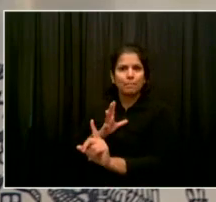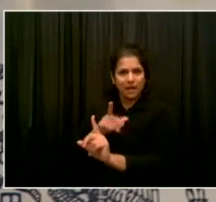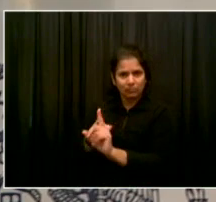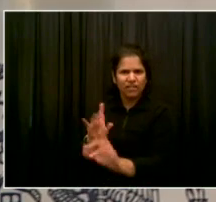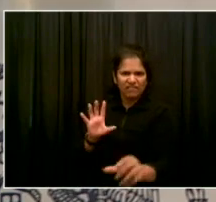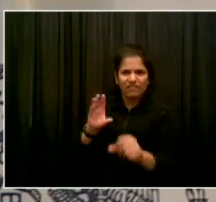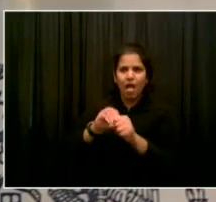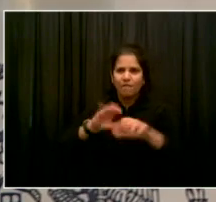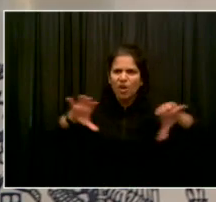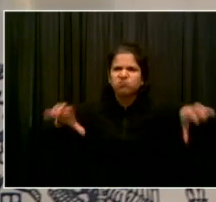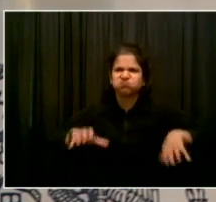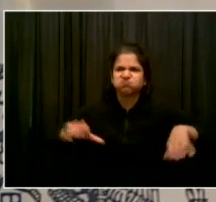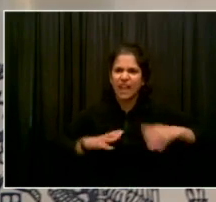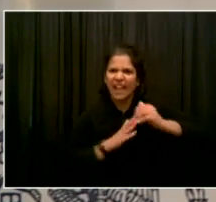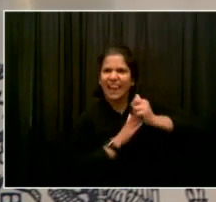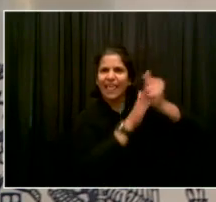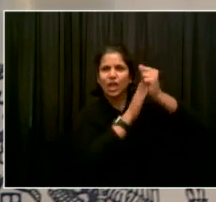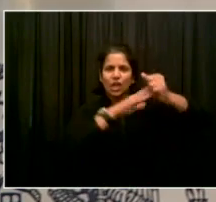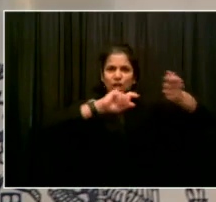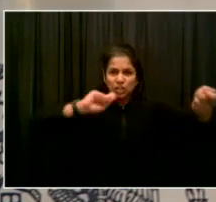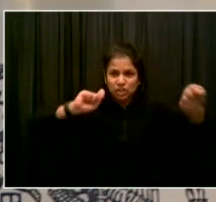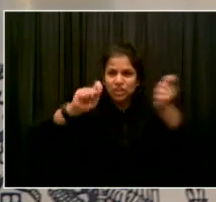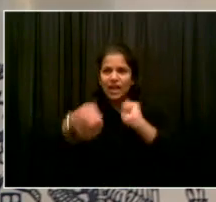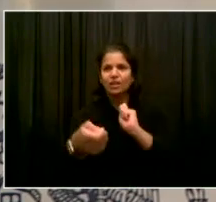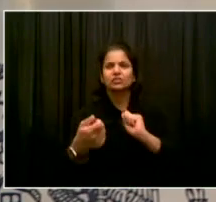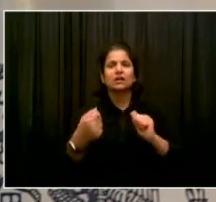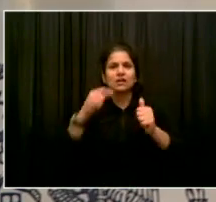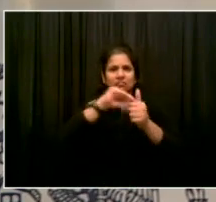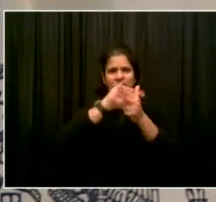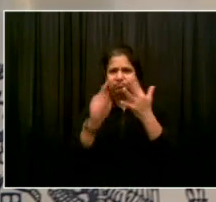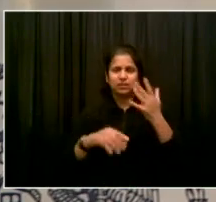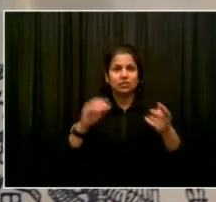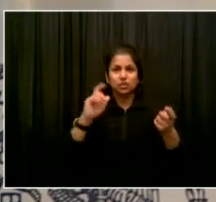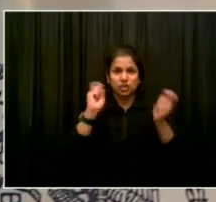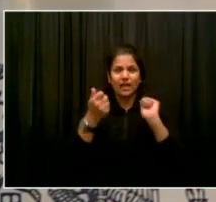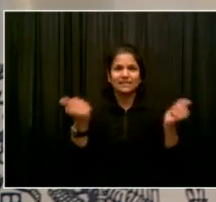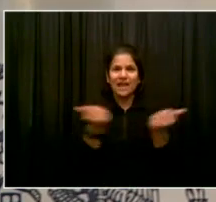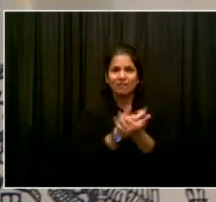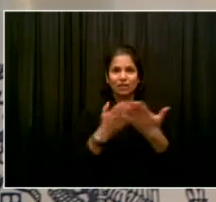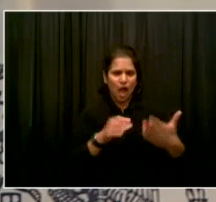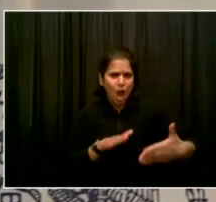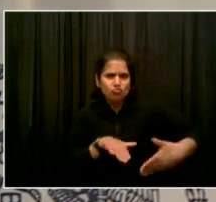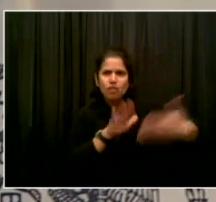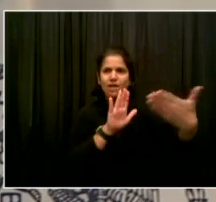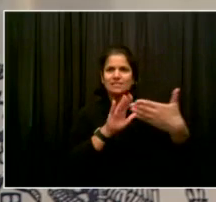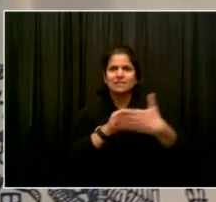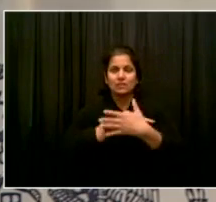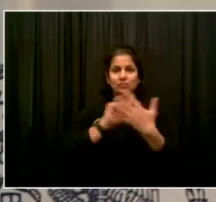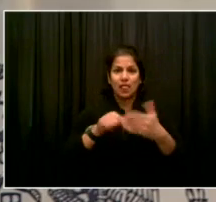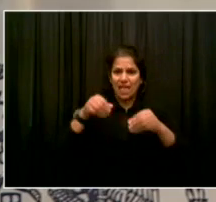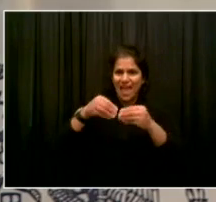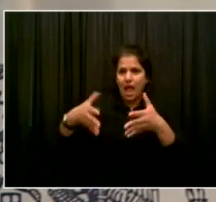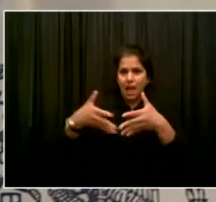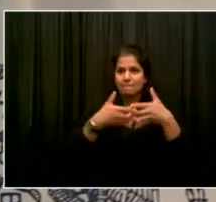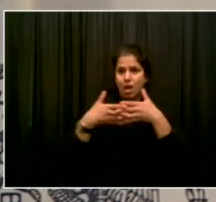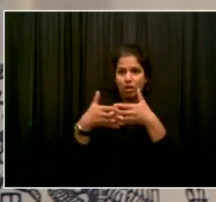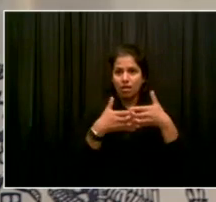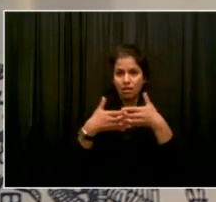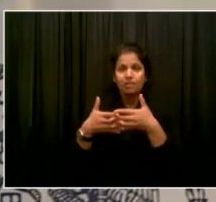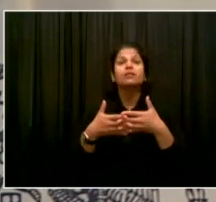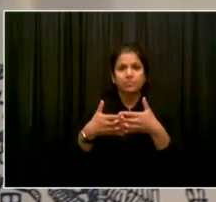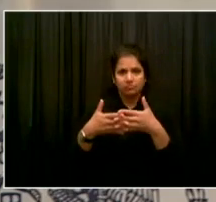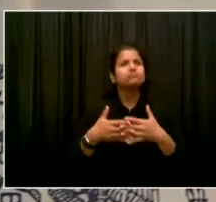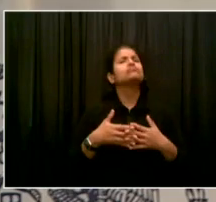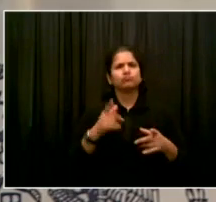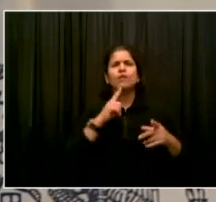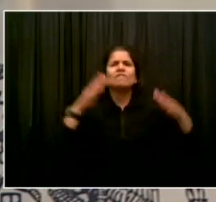laws, changing approaches all over this country, but specifically here in New York State. I want you to hear from the president